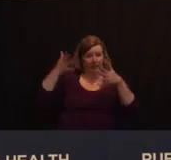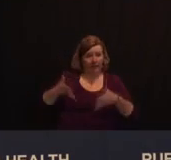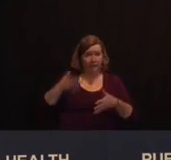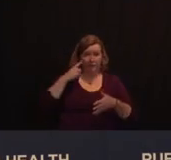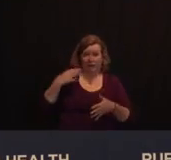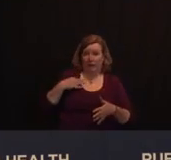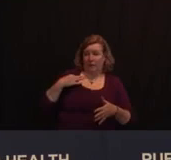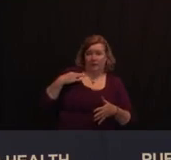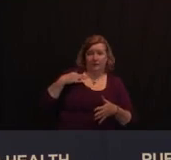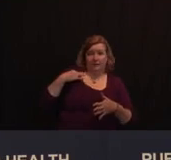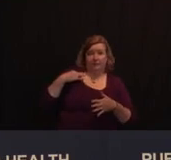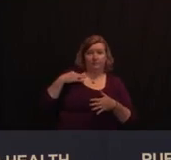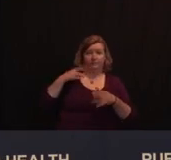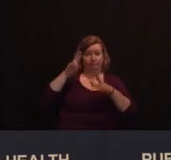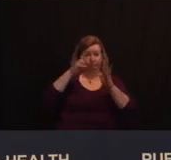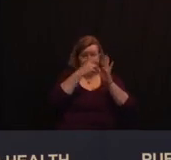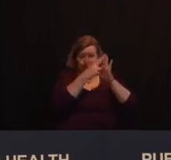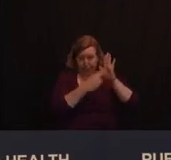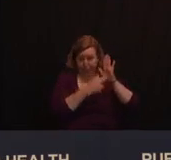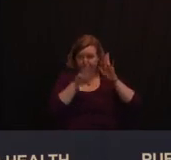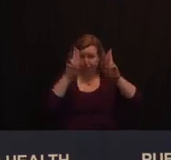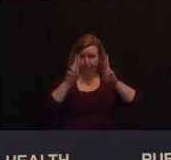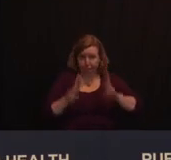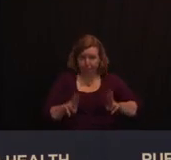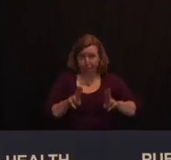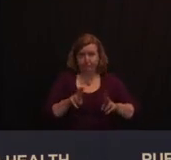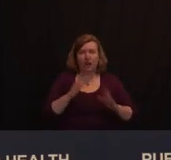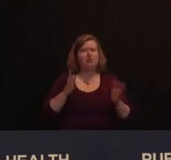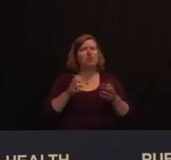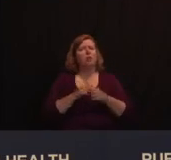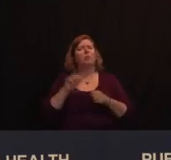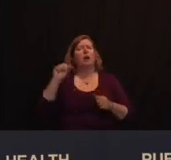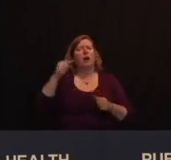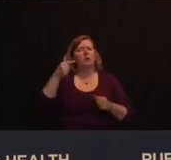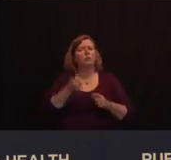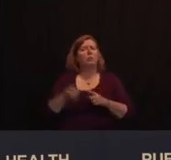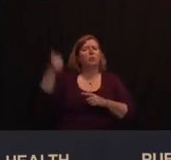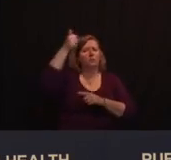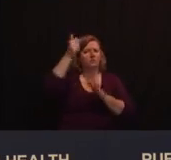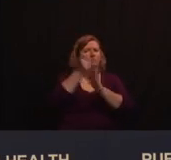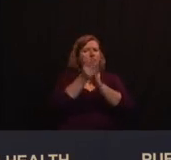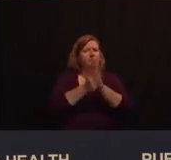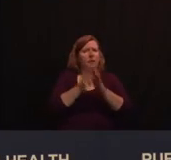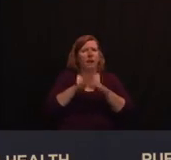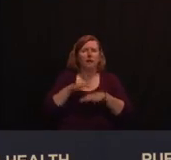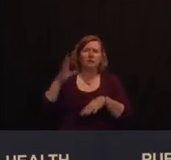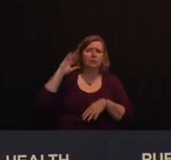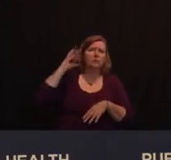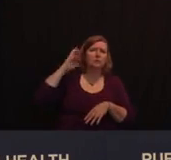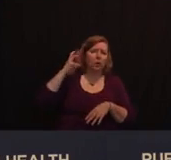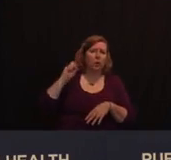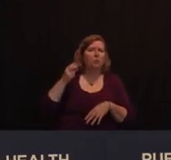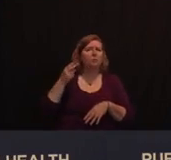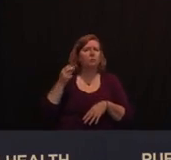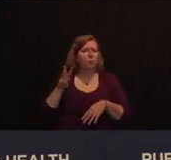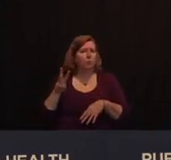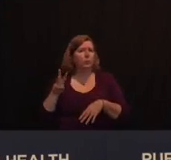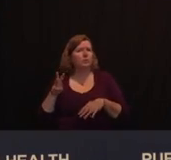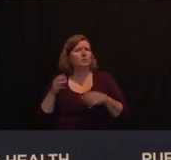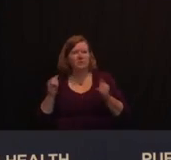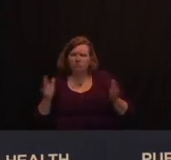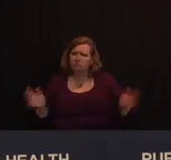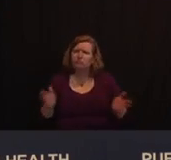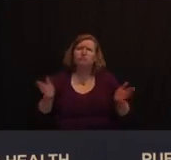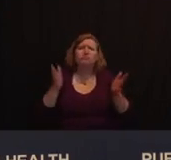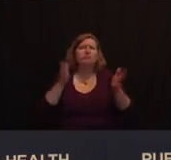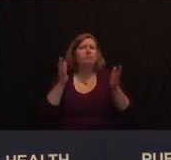was on with George Gore on the AG this morning on his radio show. It's a constant push in these last 9